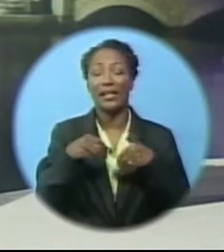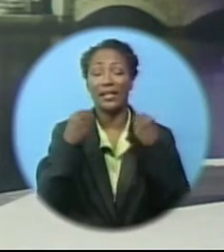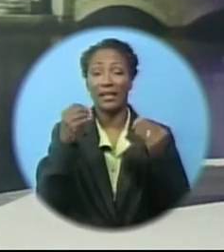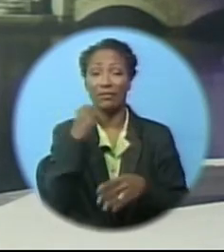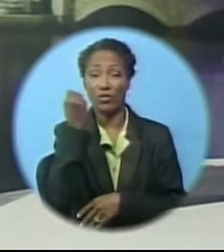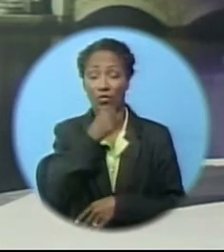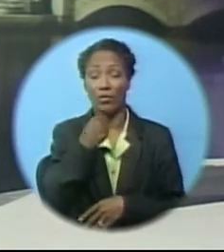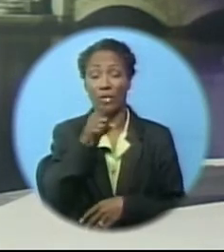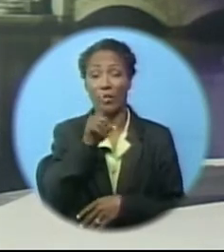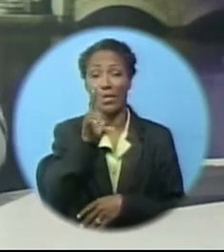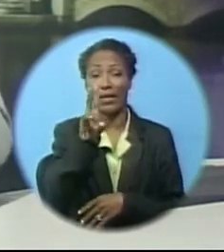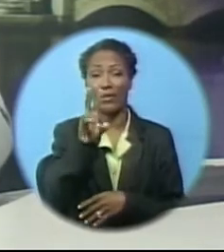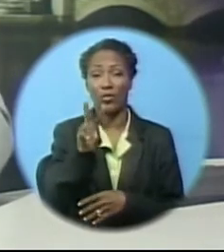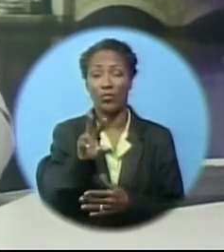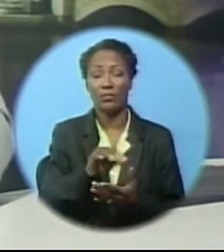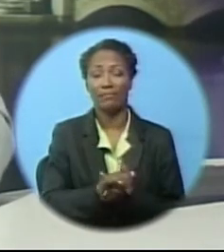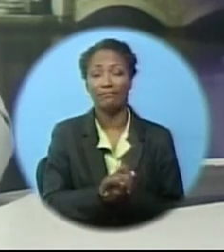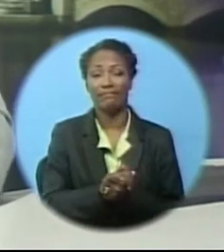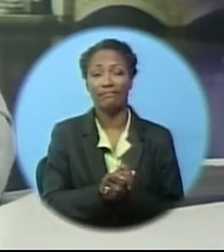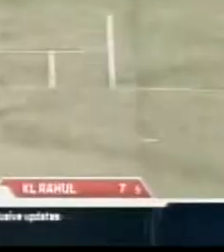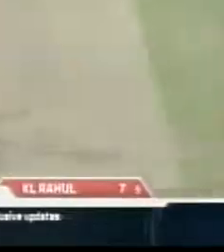8.